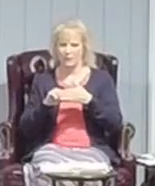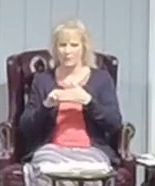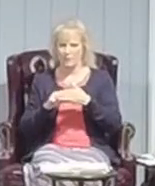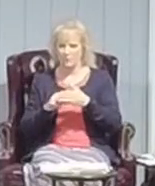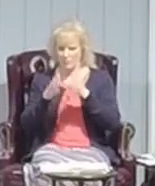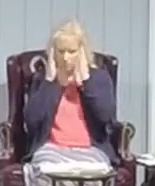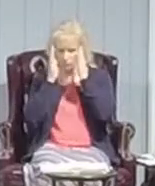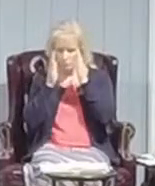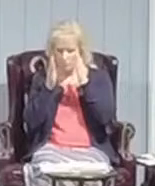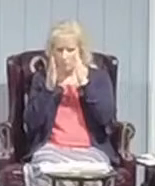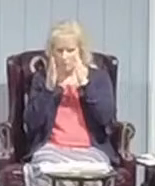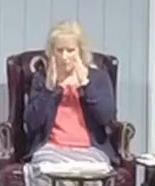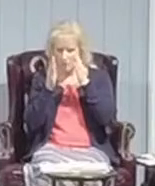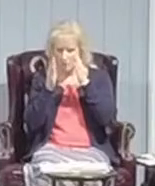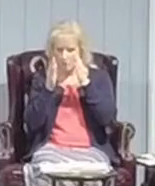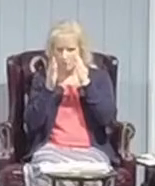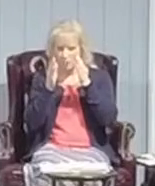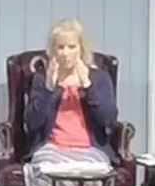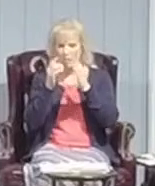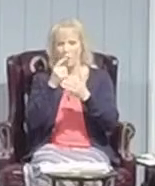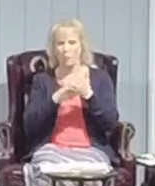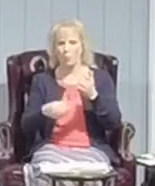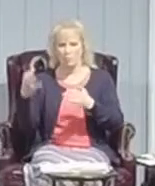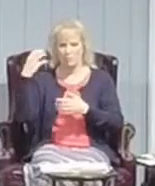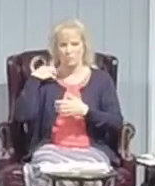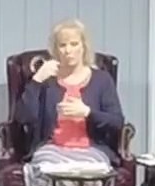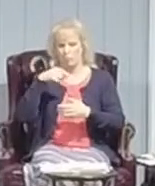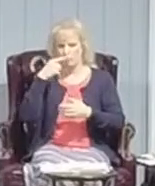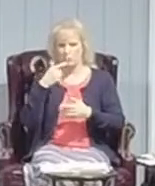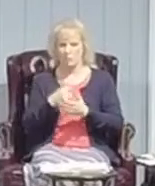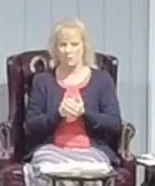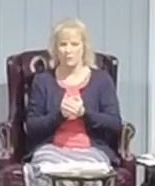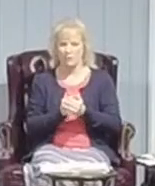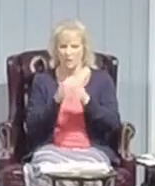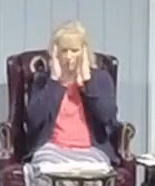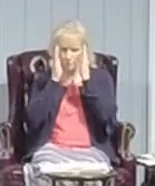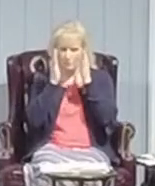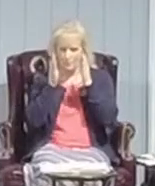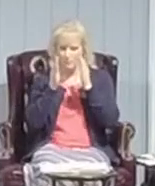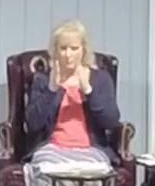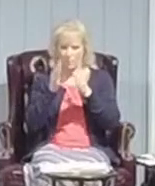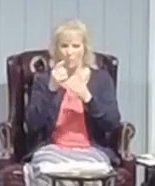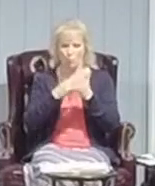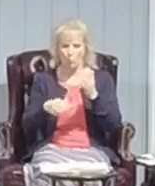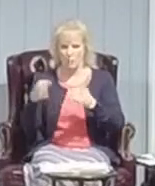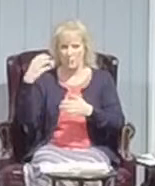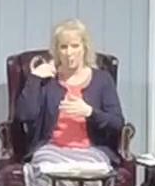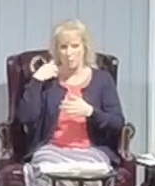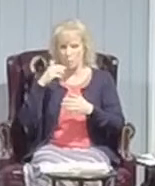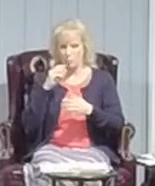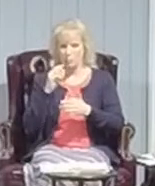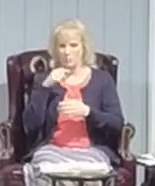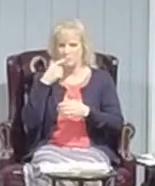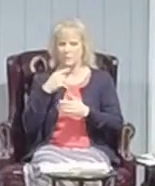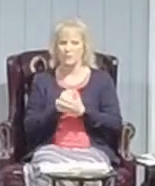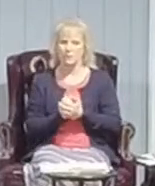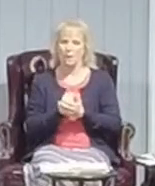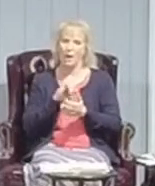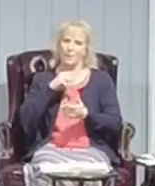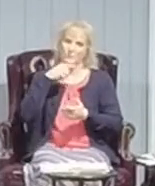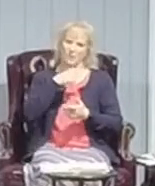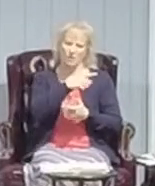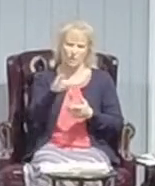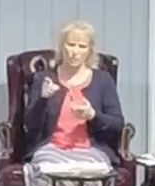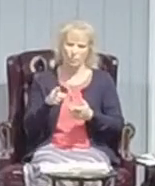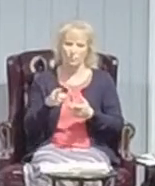your mind on what the coach said. You keep your mind on what the coach said. And I'm telling you, there's a